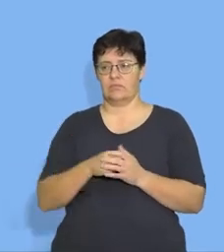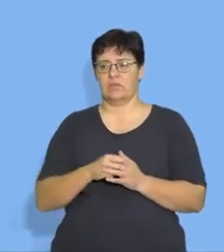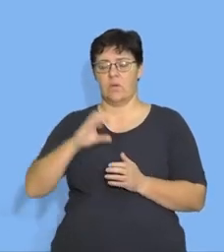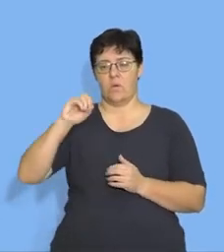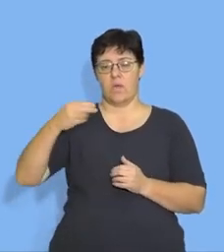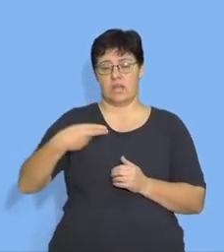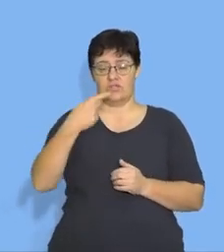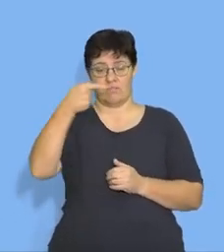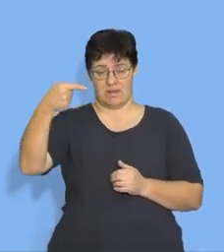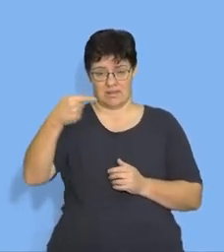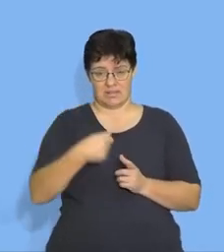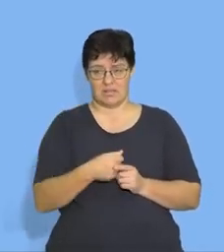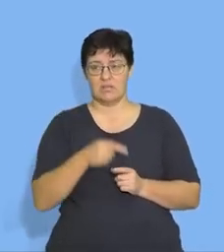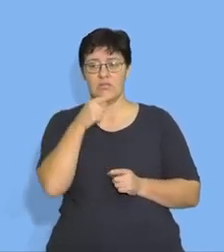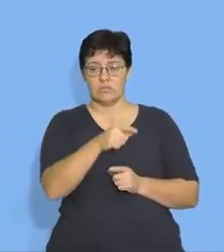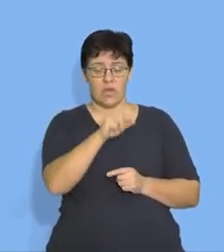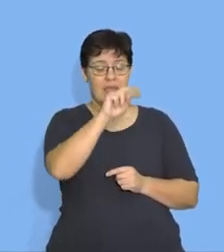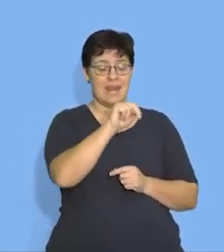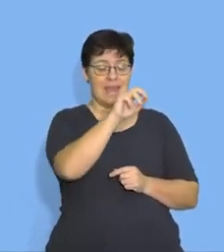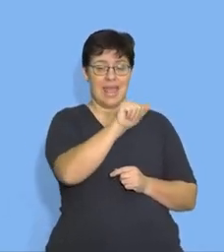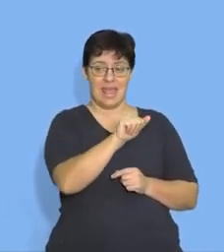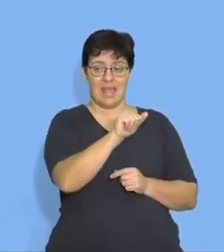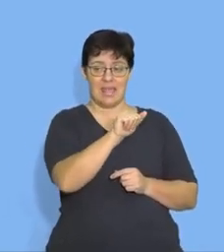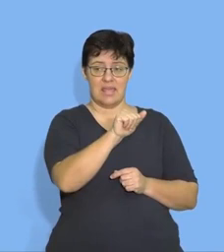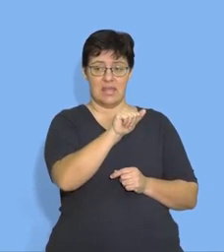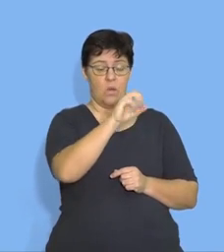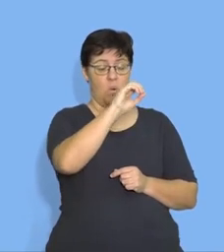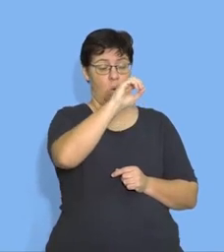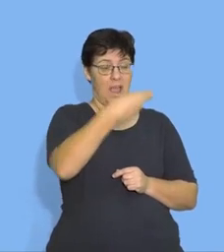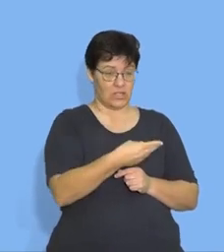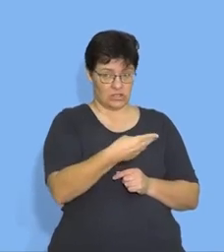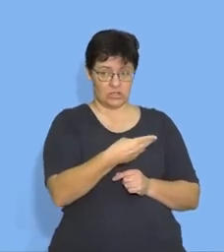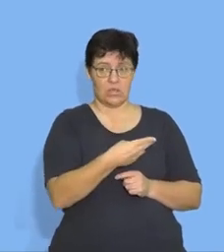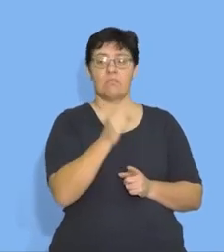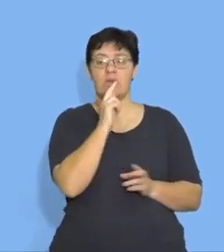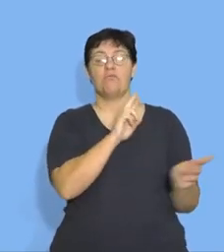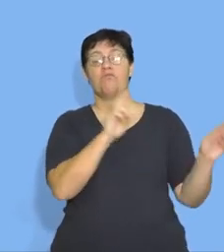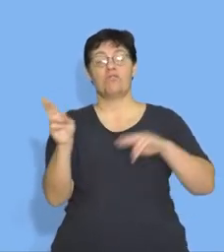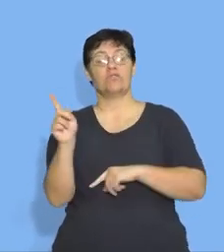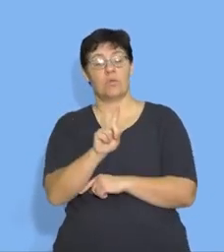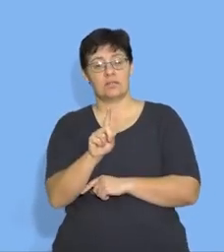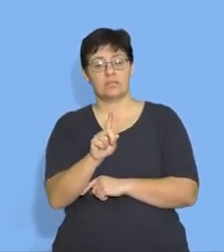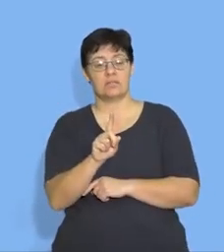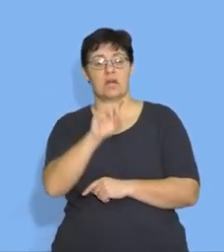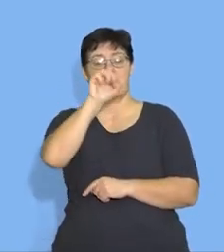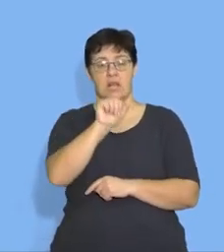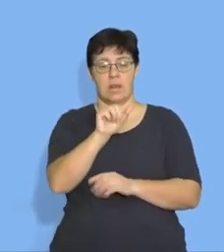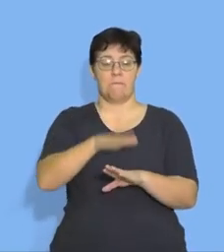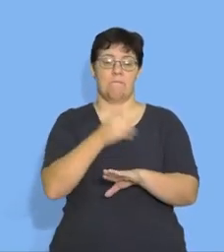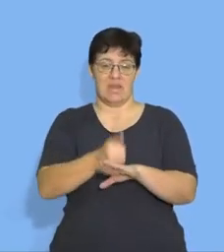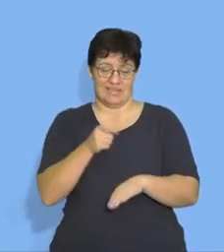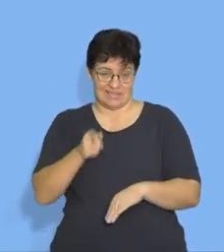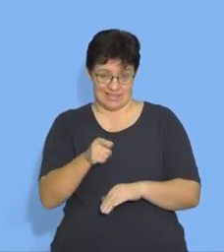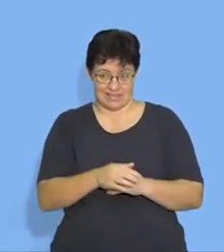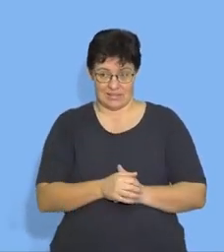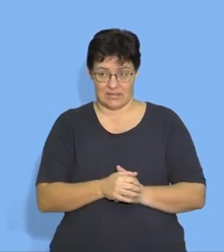So this substance, sodium hydroxide, is actually what we would refer to as an Arrhenius base, right?